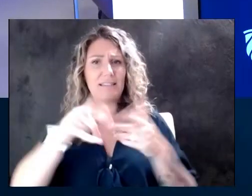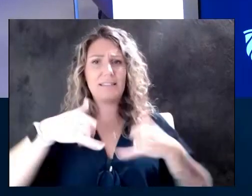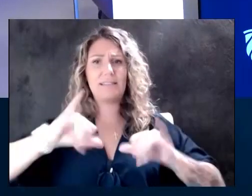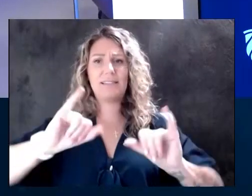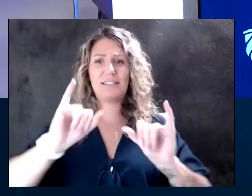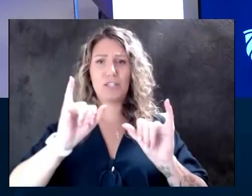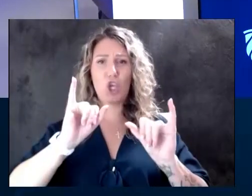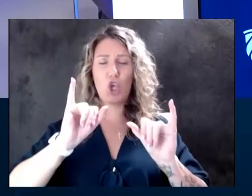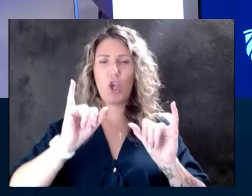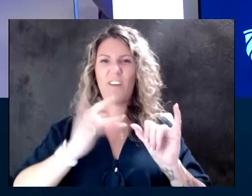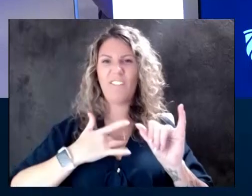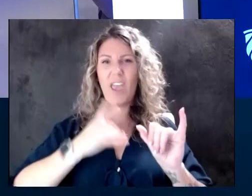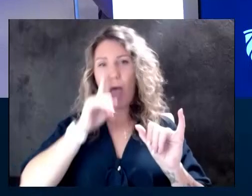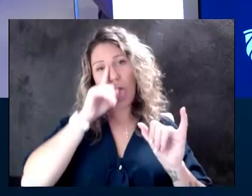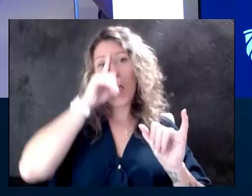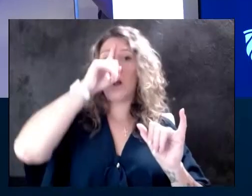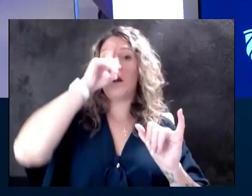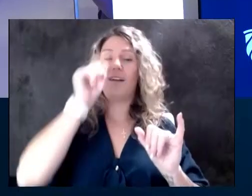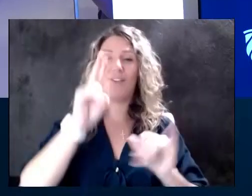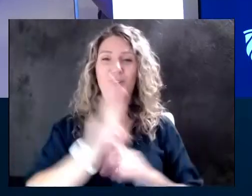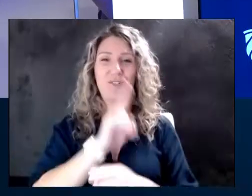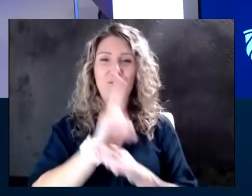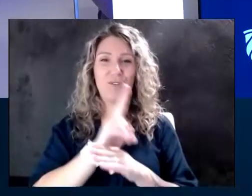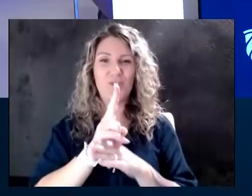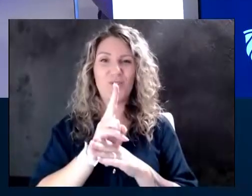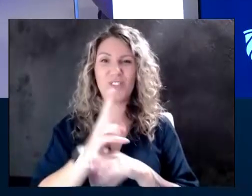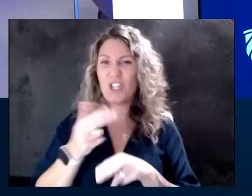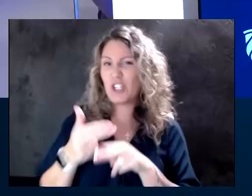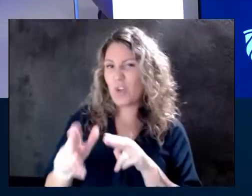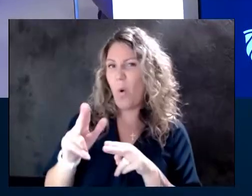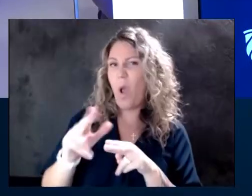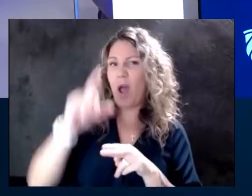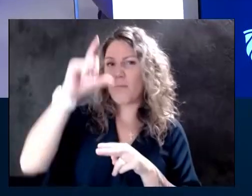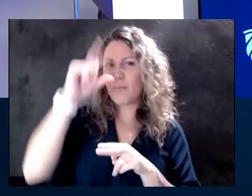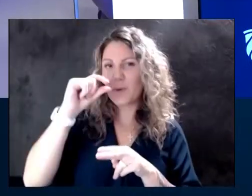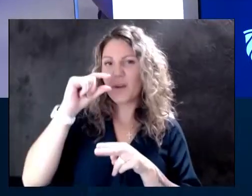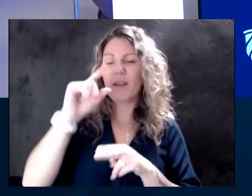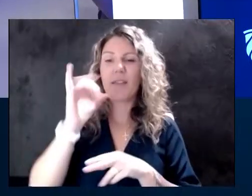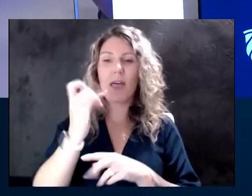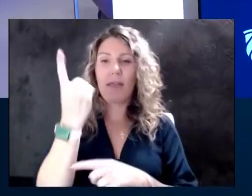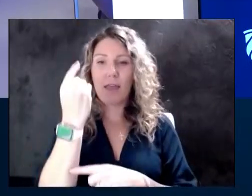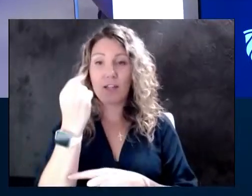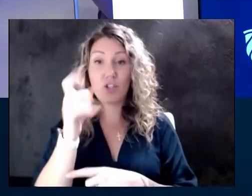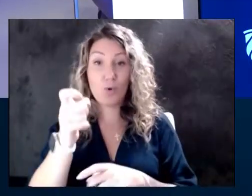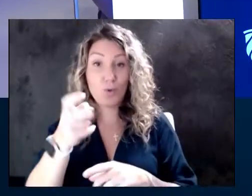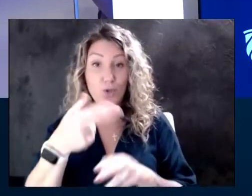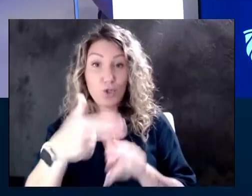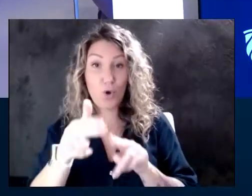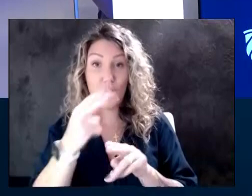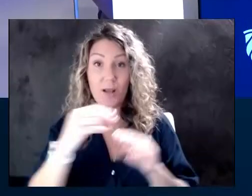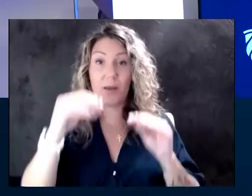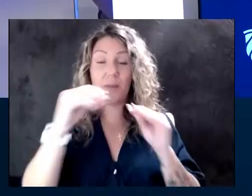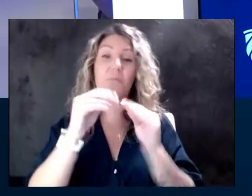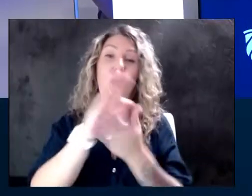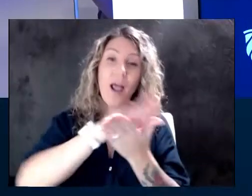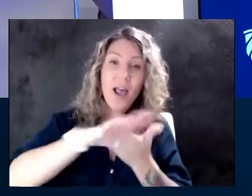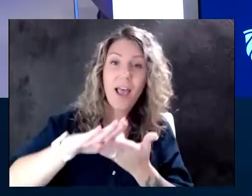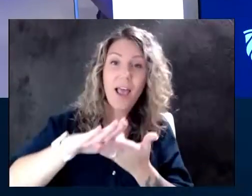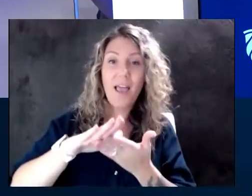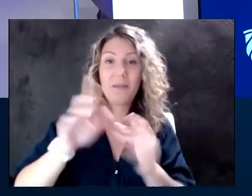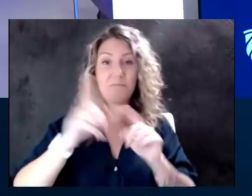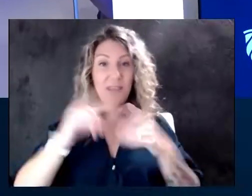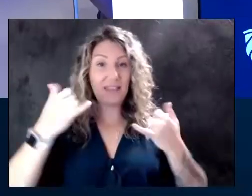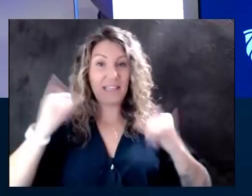or are we using the shorter swabs for testing than we were last year? So these obviously are shorter and much more pleasant, but are they still out there where